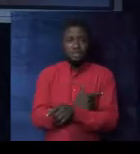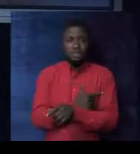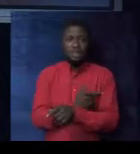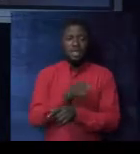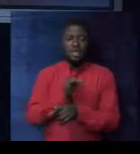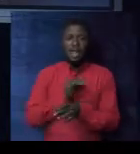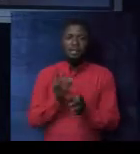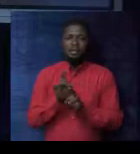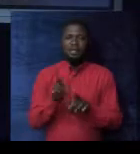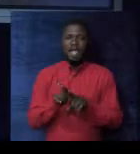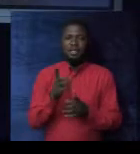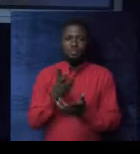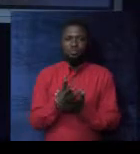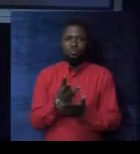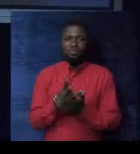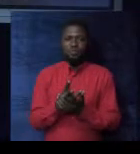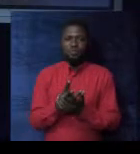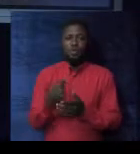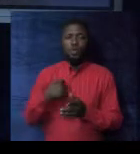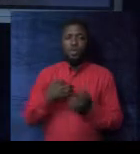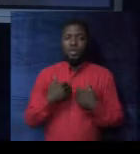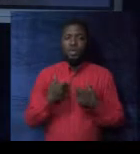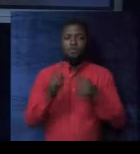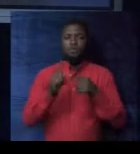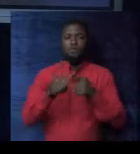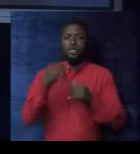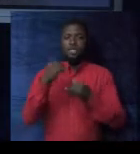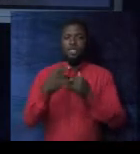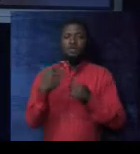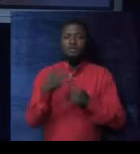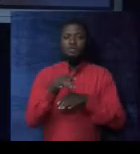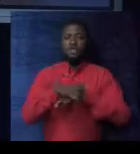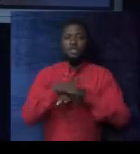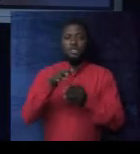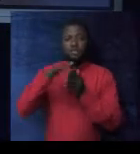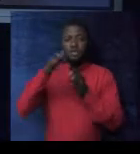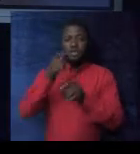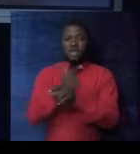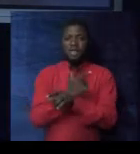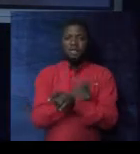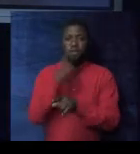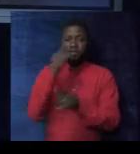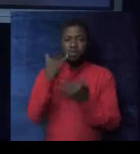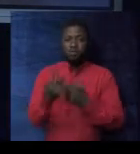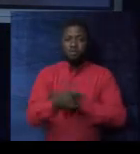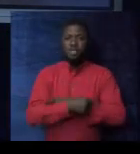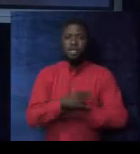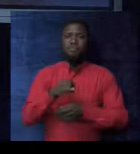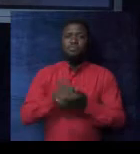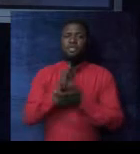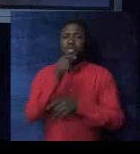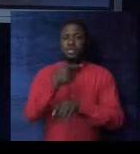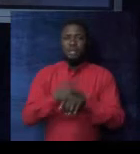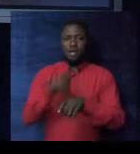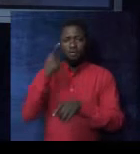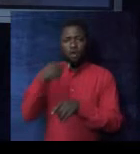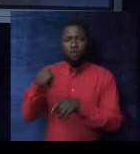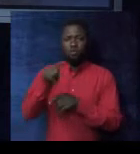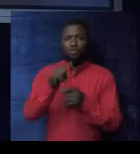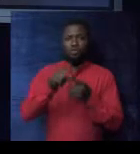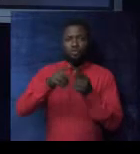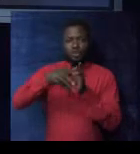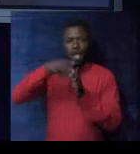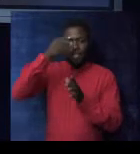lesson? I did as well. We have come to the end of the English Studies lesson for today. It's time for